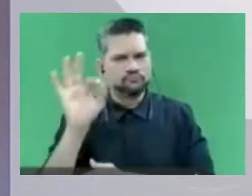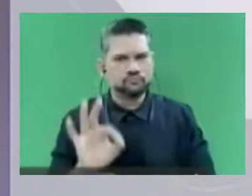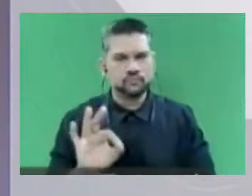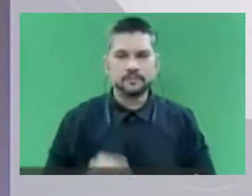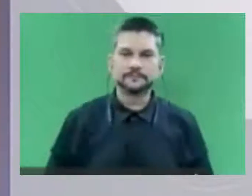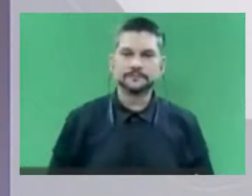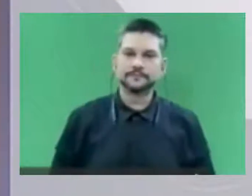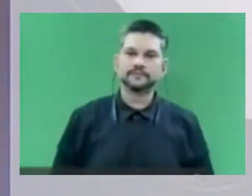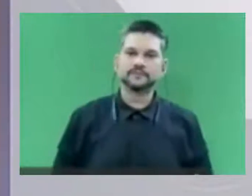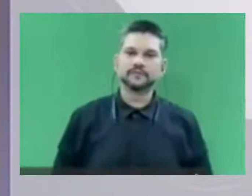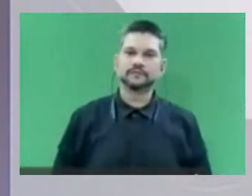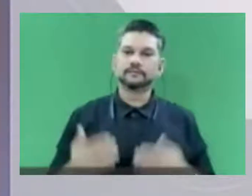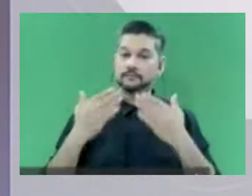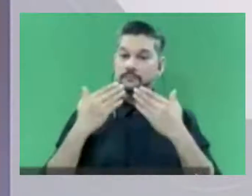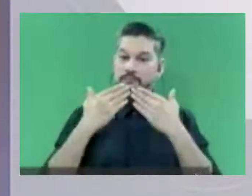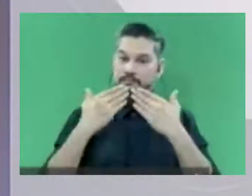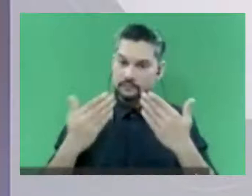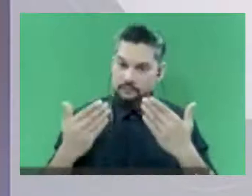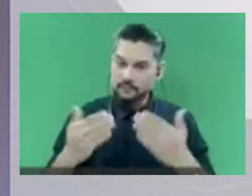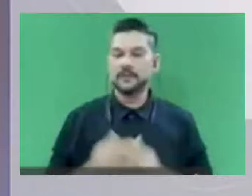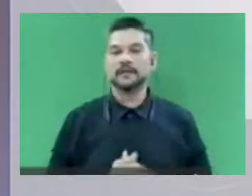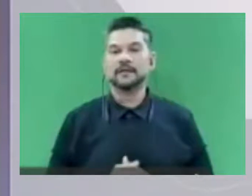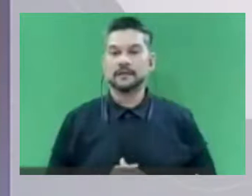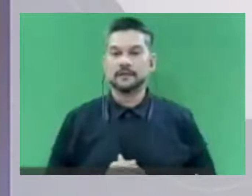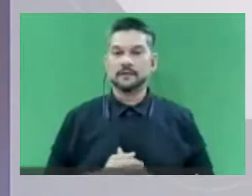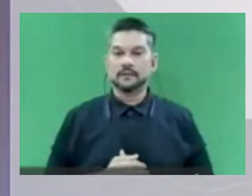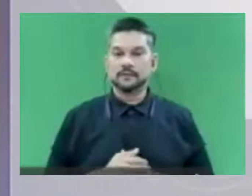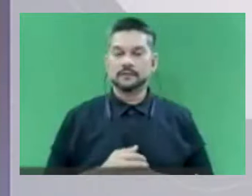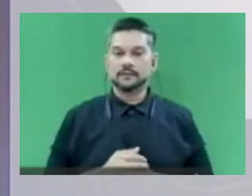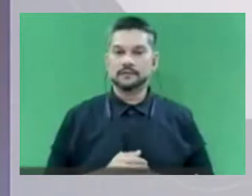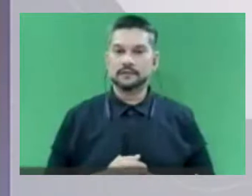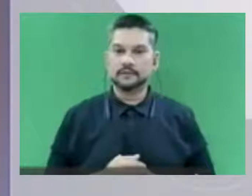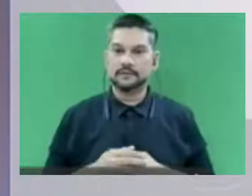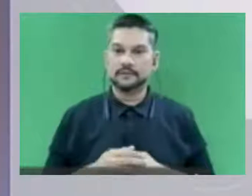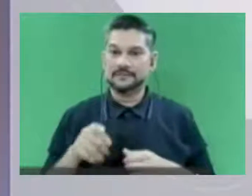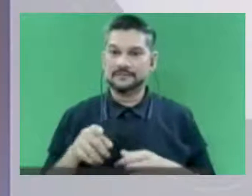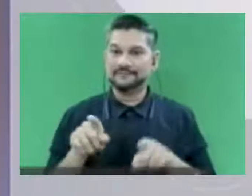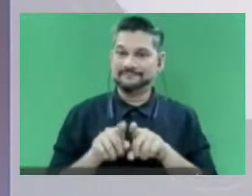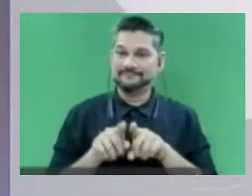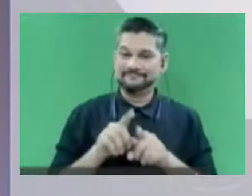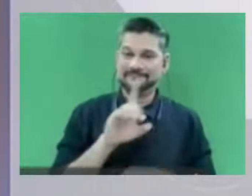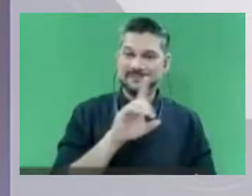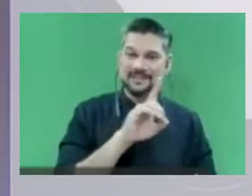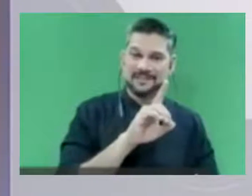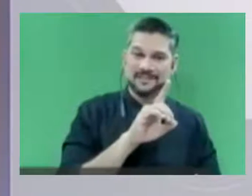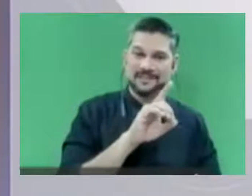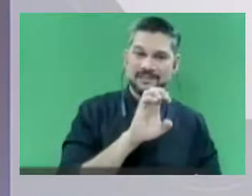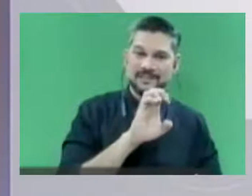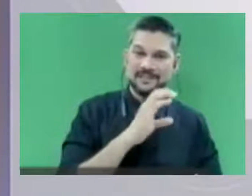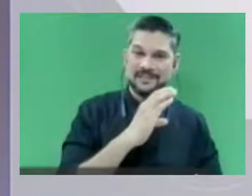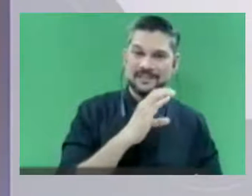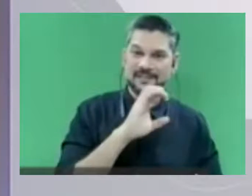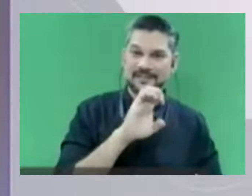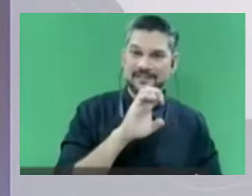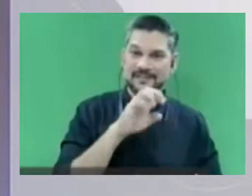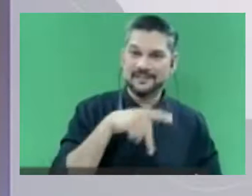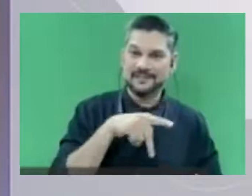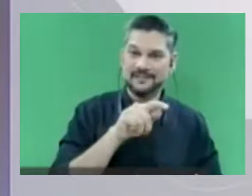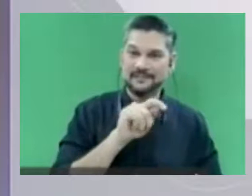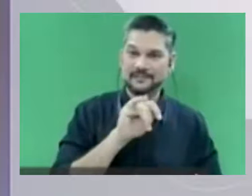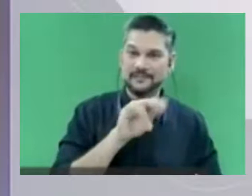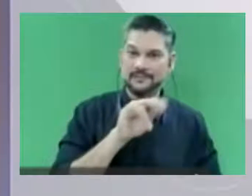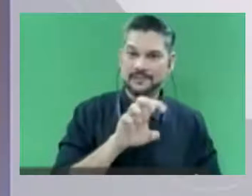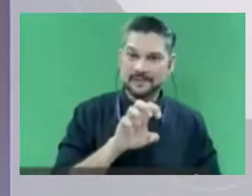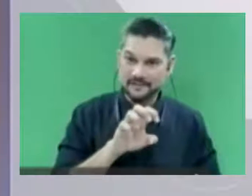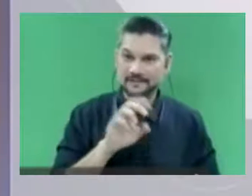Thanks, Gunela. Just to point out what you said in terms of deceptive designs and dark patterns, something that Web Foundation is working on. And